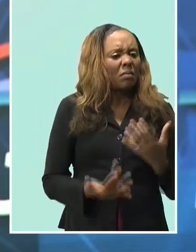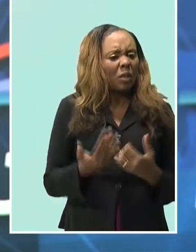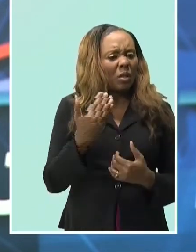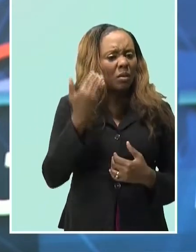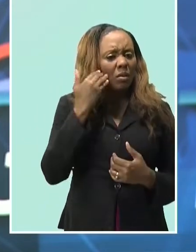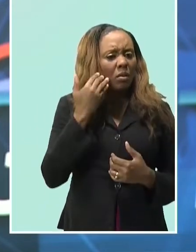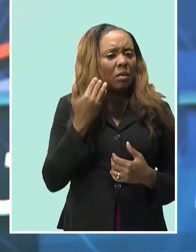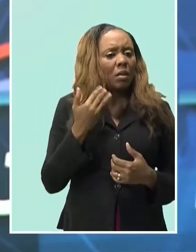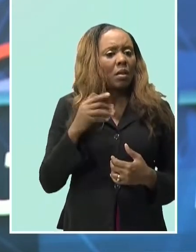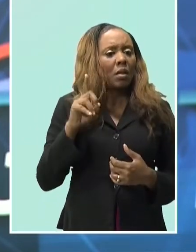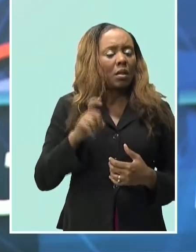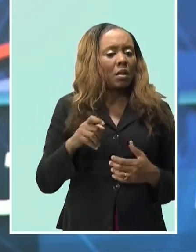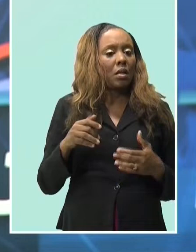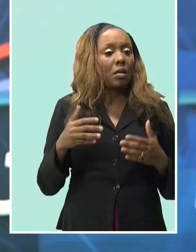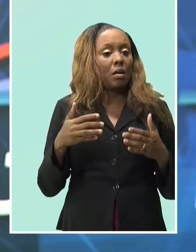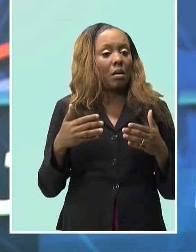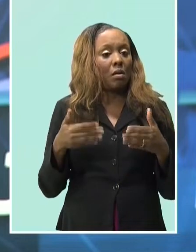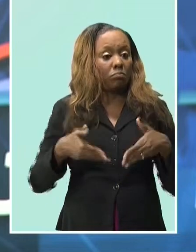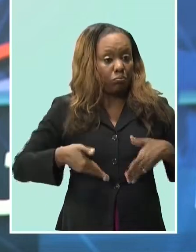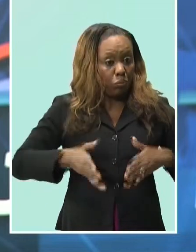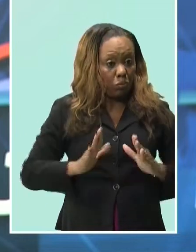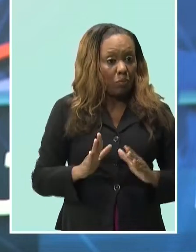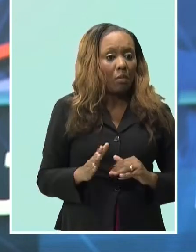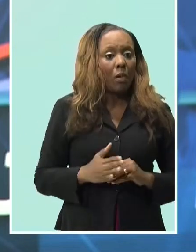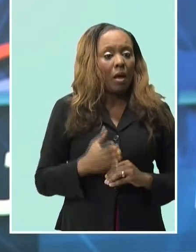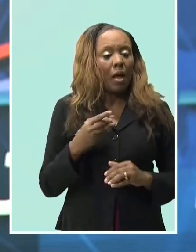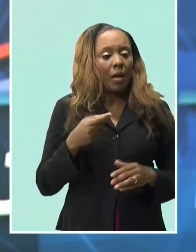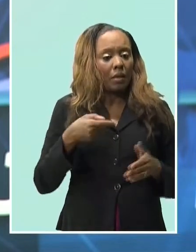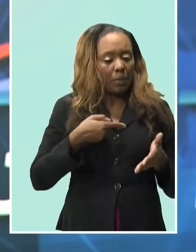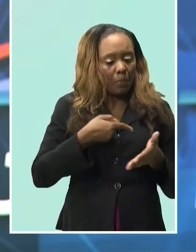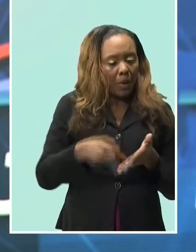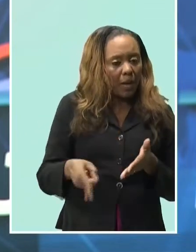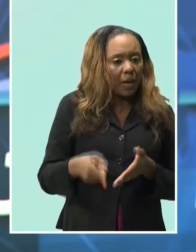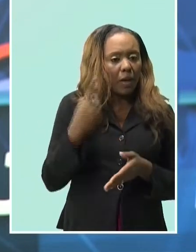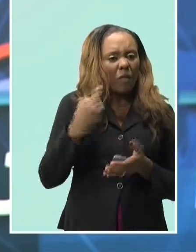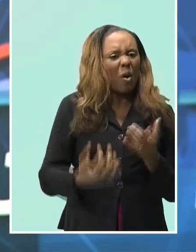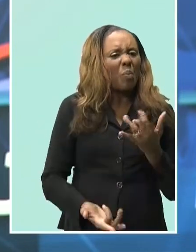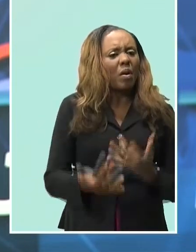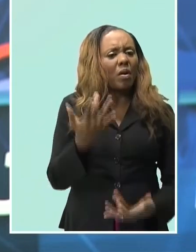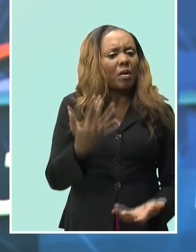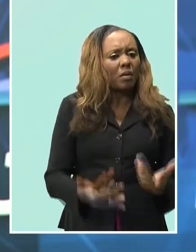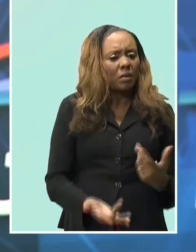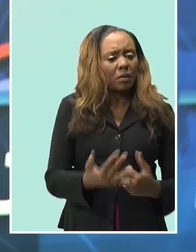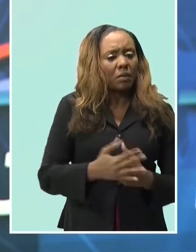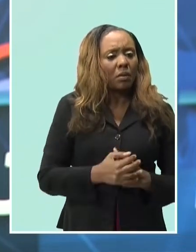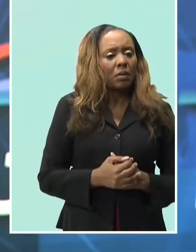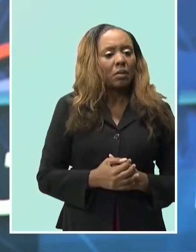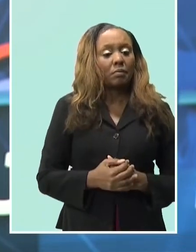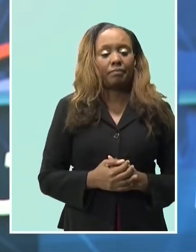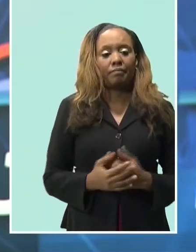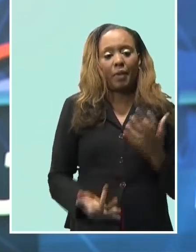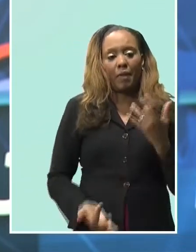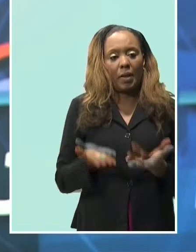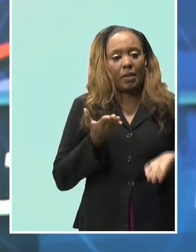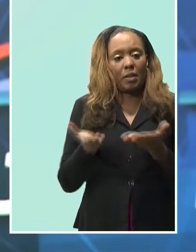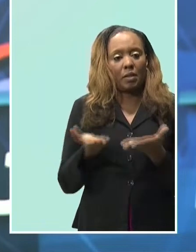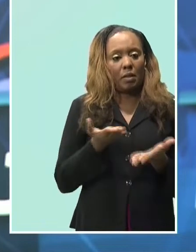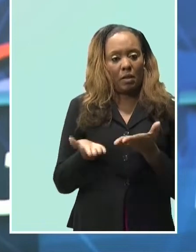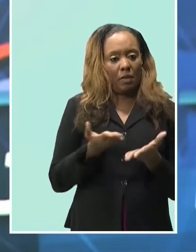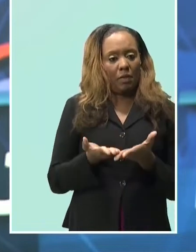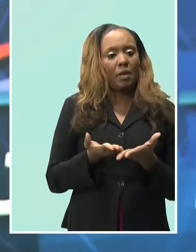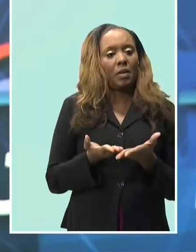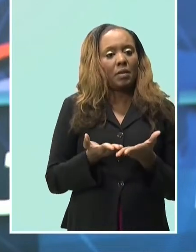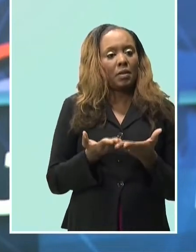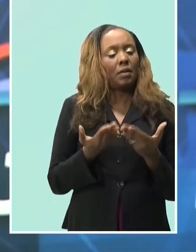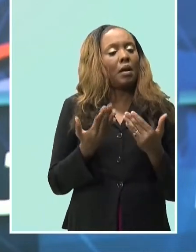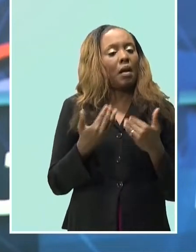new permit to burn fee. That's according to Minister of Home Affairs Edmund Hinkson. The Fire Service Fees Order 2020 came